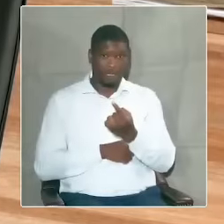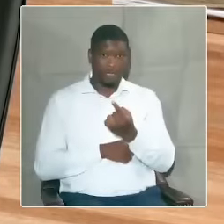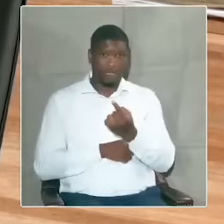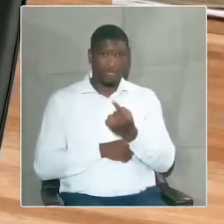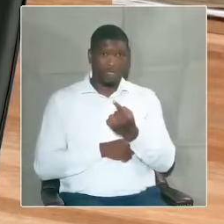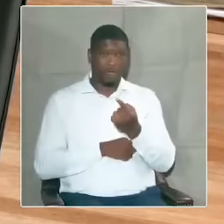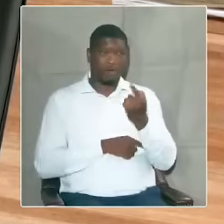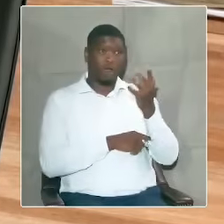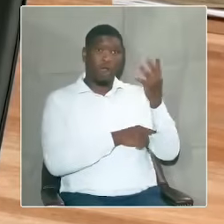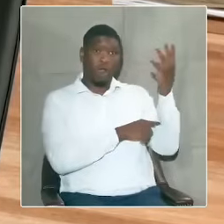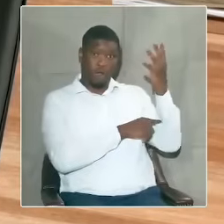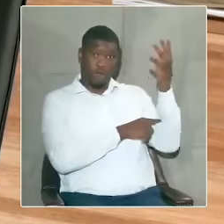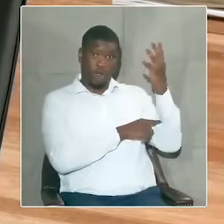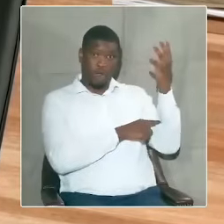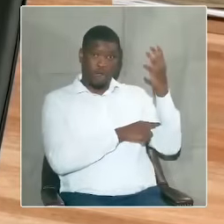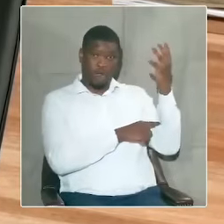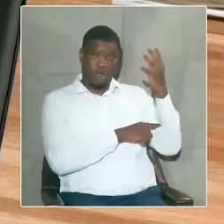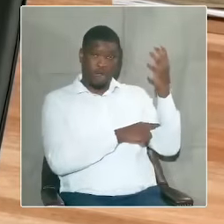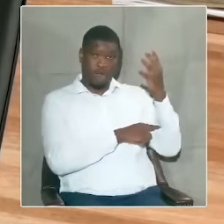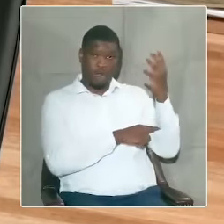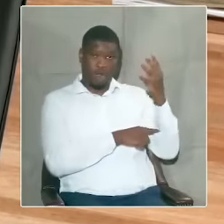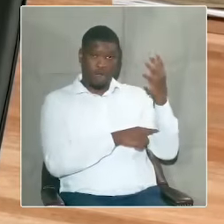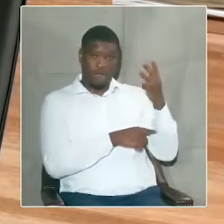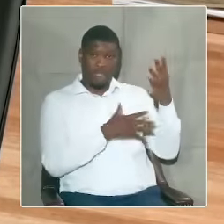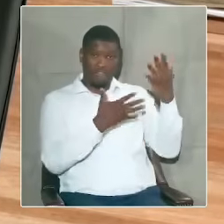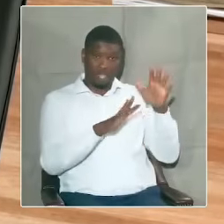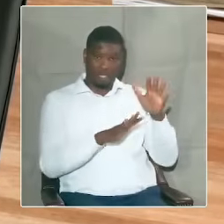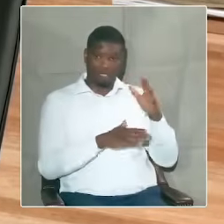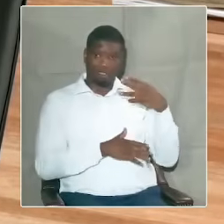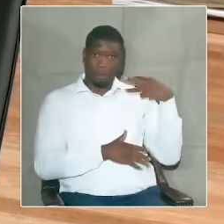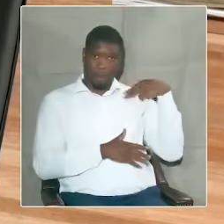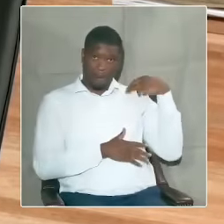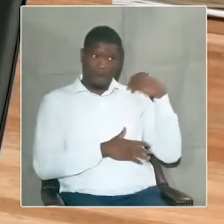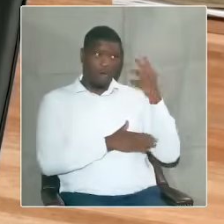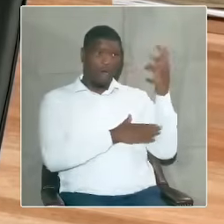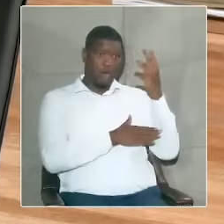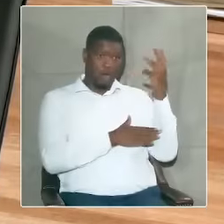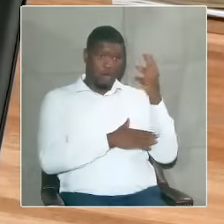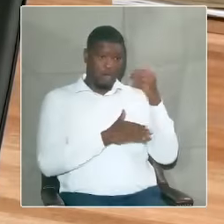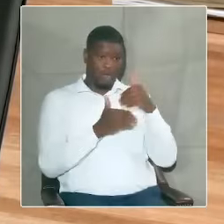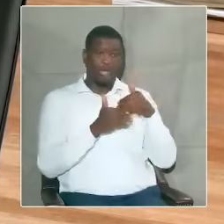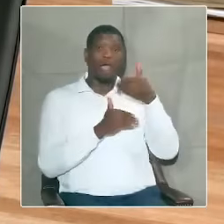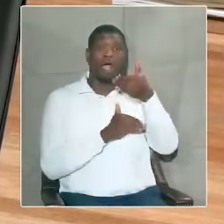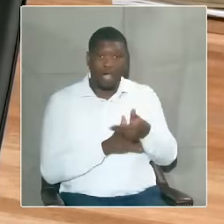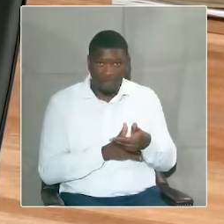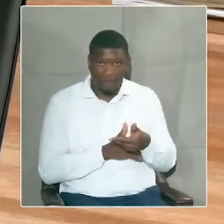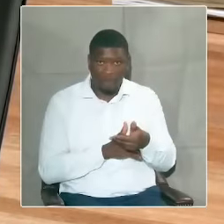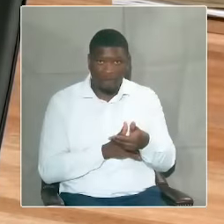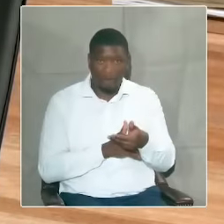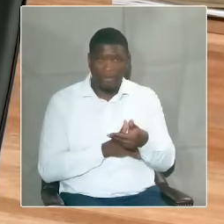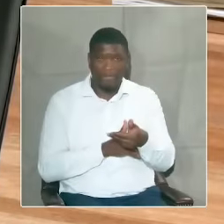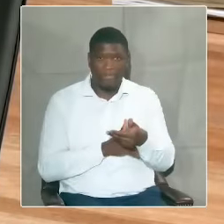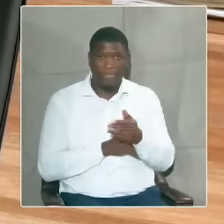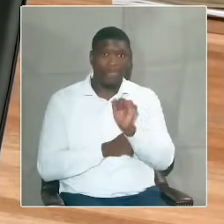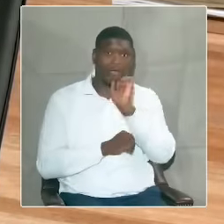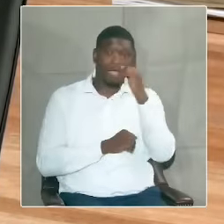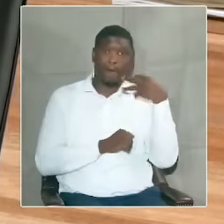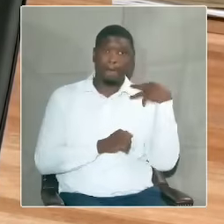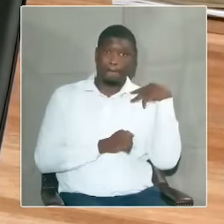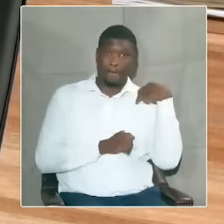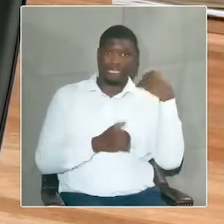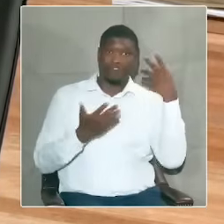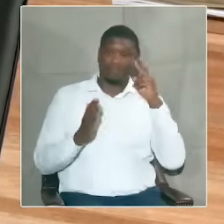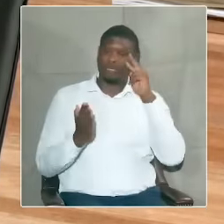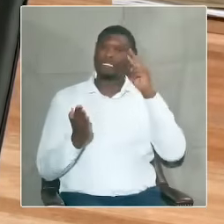following that presentation that was given to the minister in that hard copy, he saw the three names